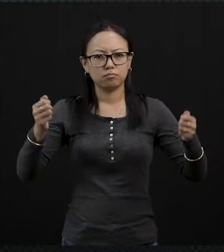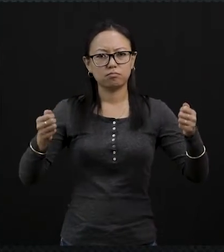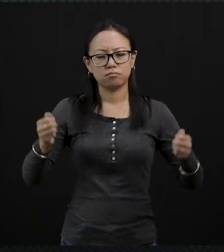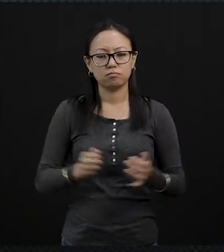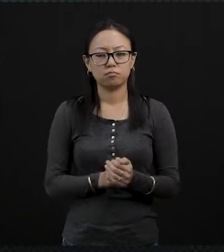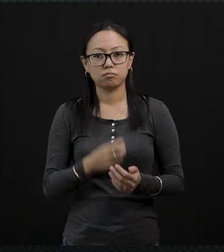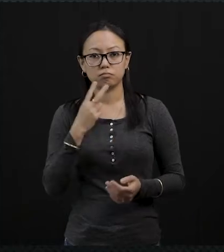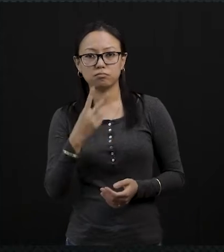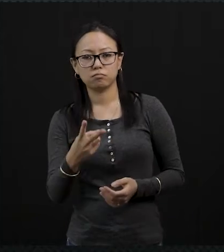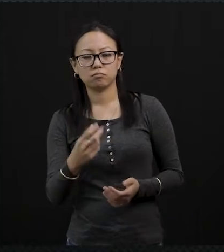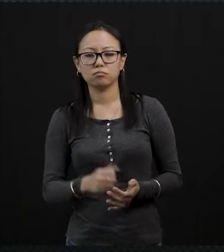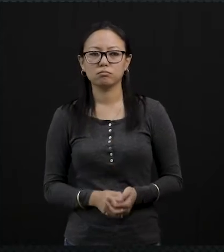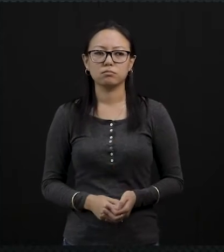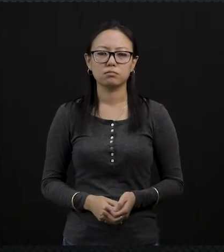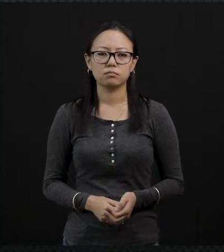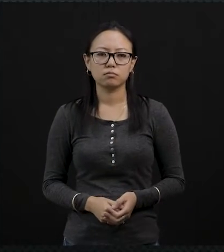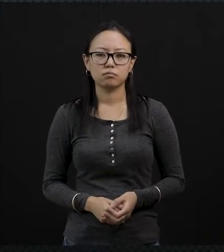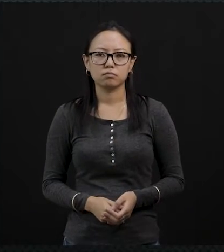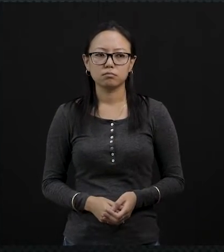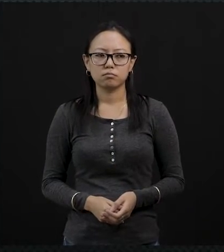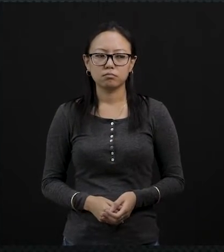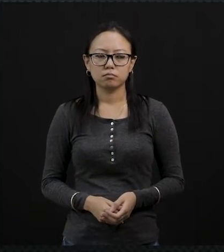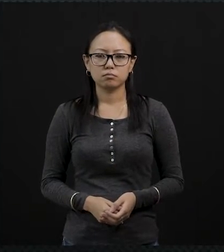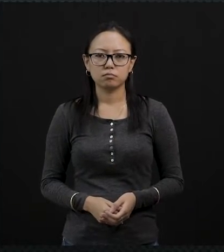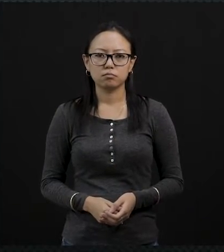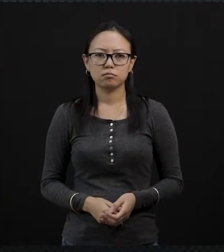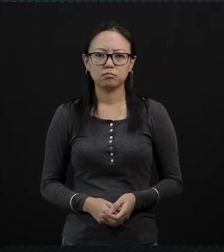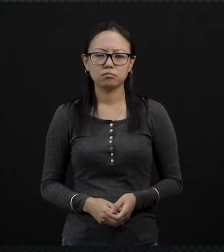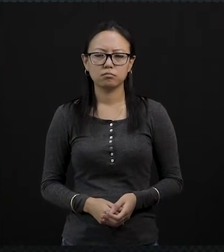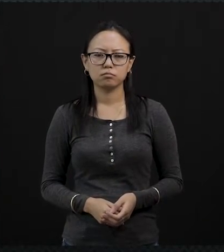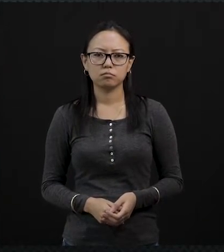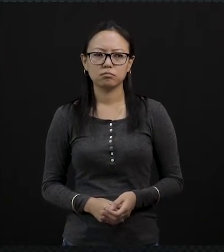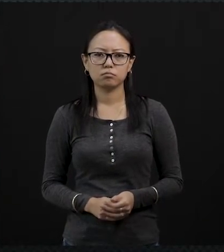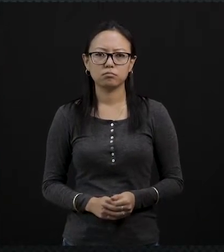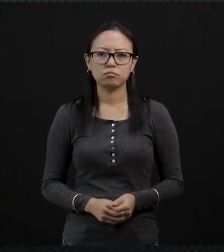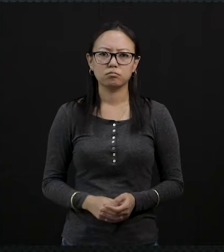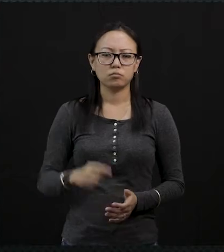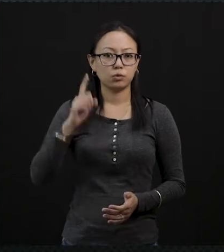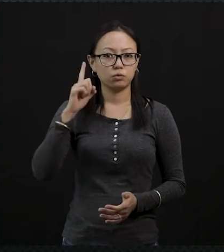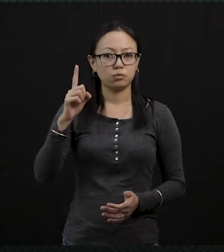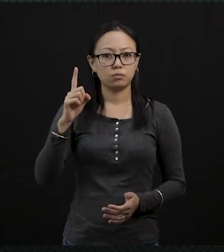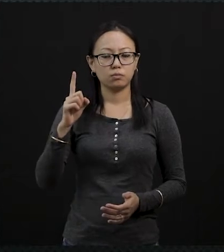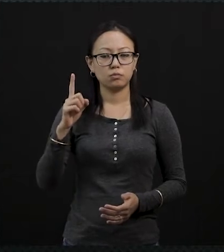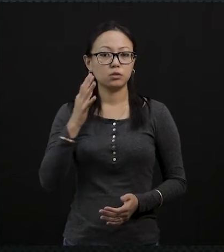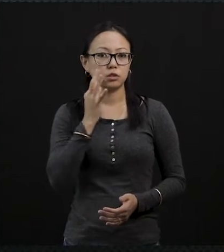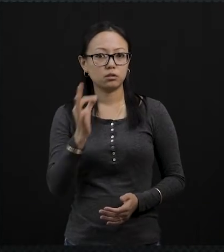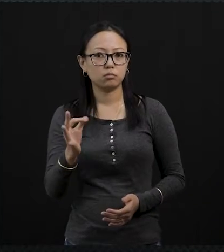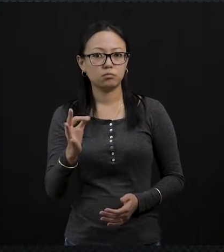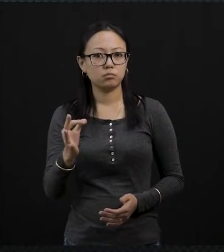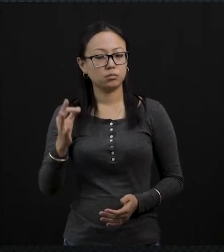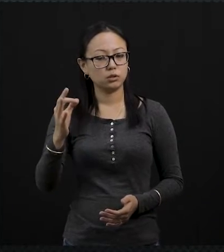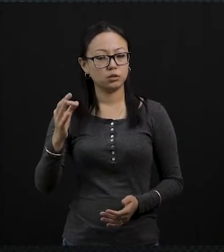in the road. Now students, one thing here we have to be careful is, the first